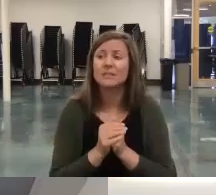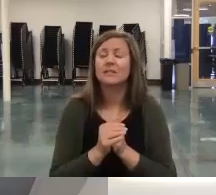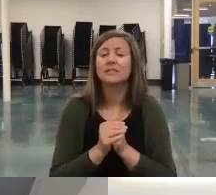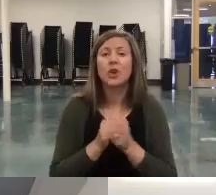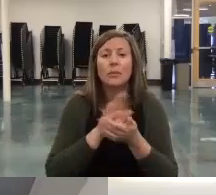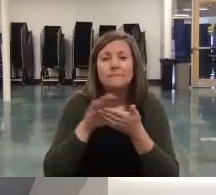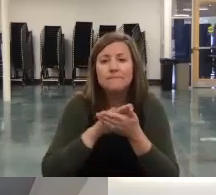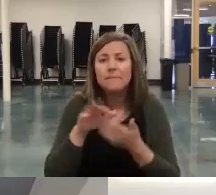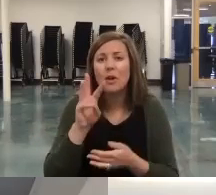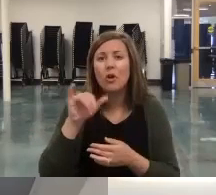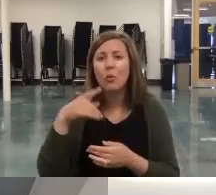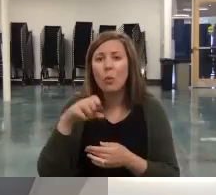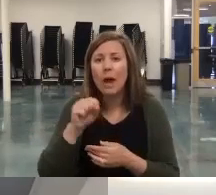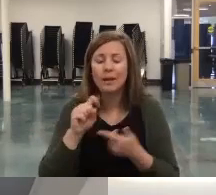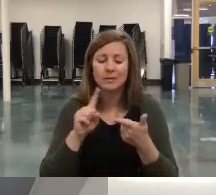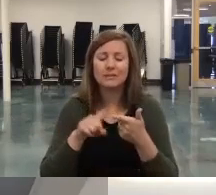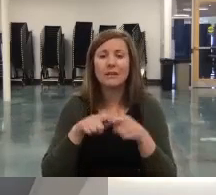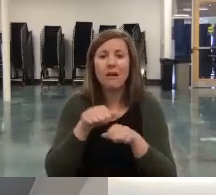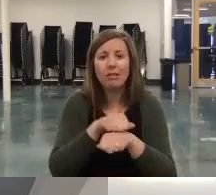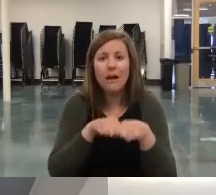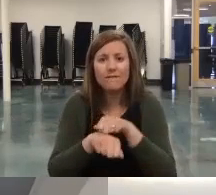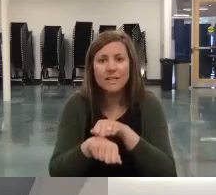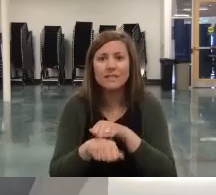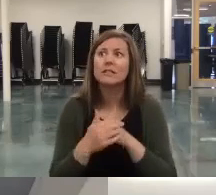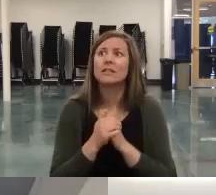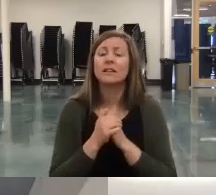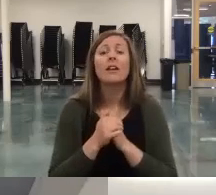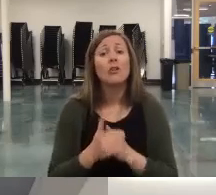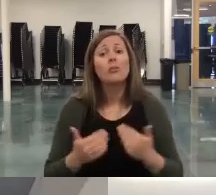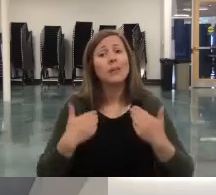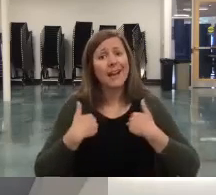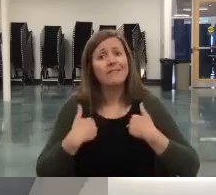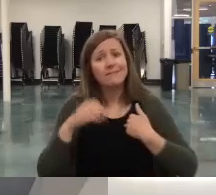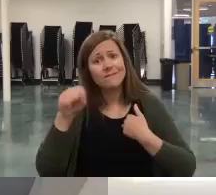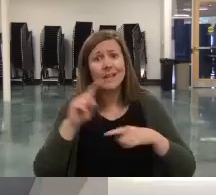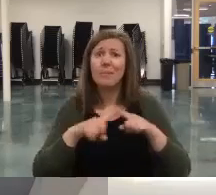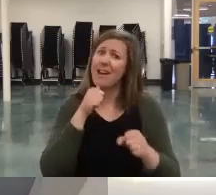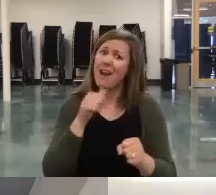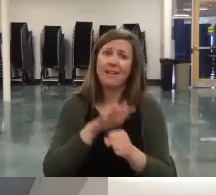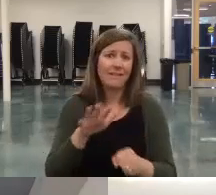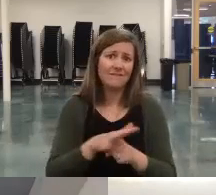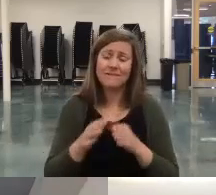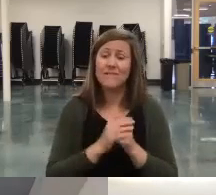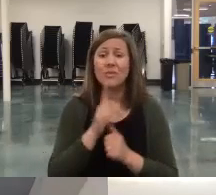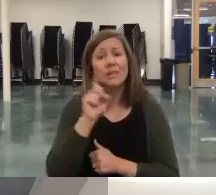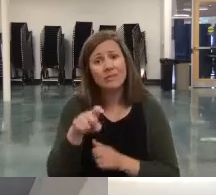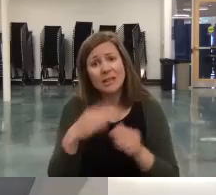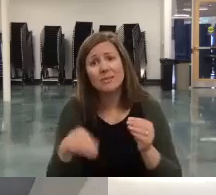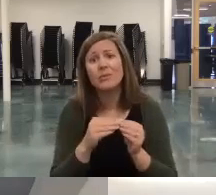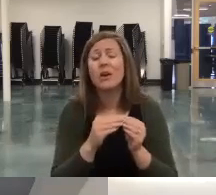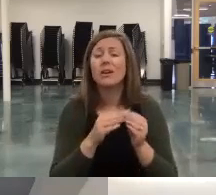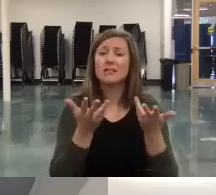wipes, gloves. We have those things, but not enough. So disinfecting